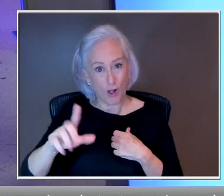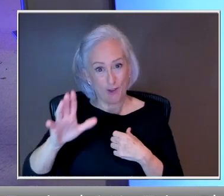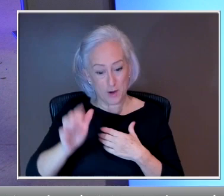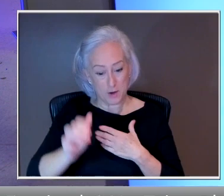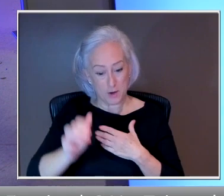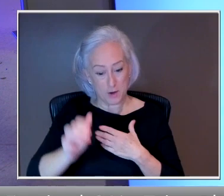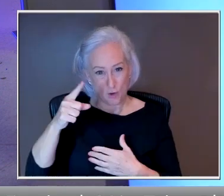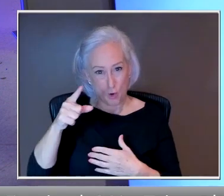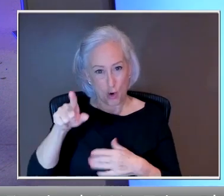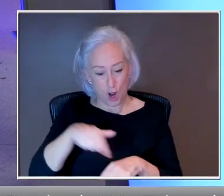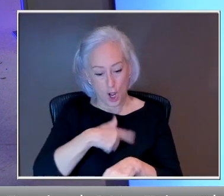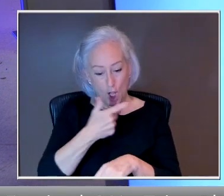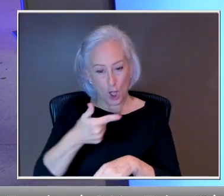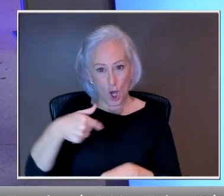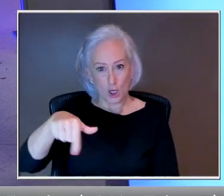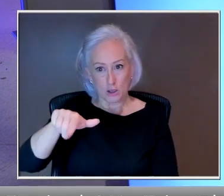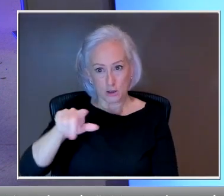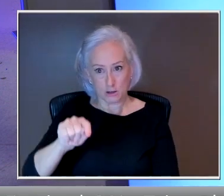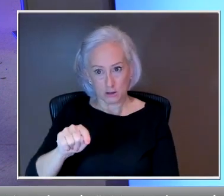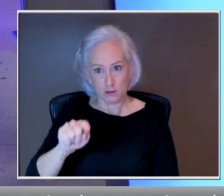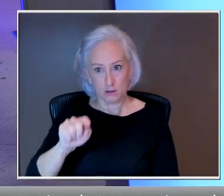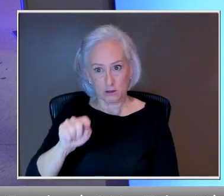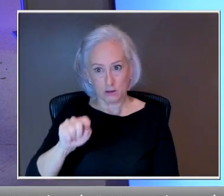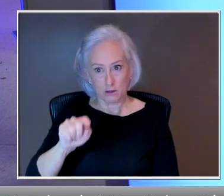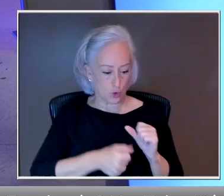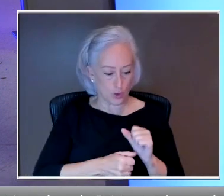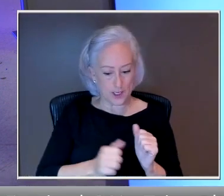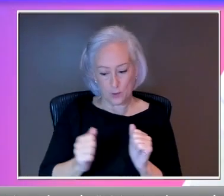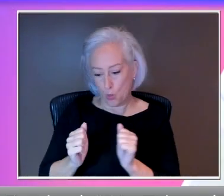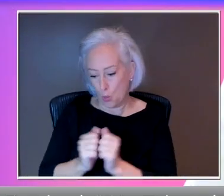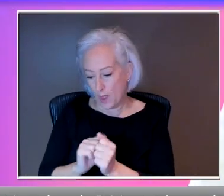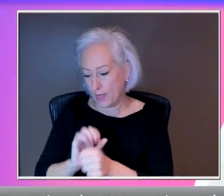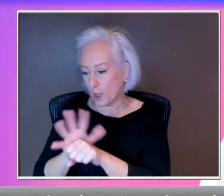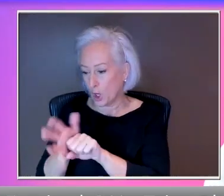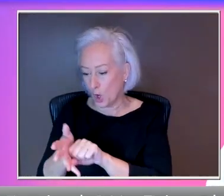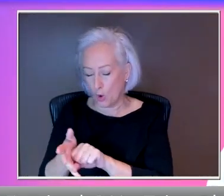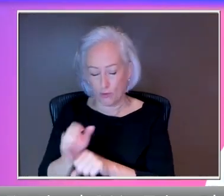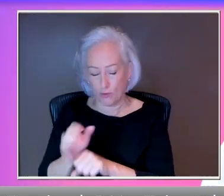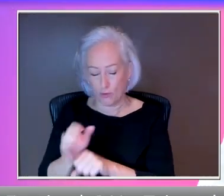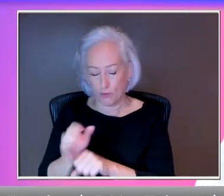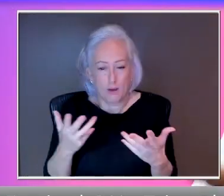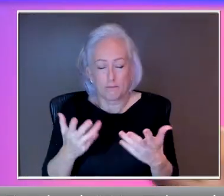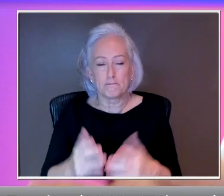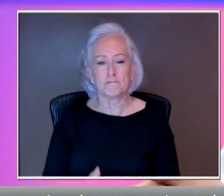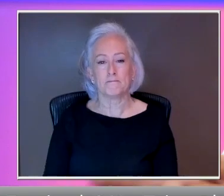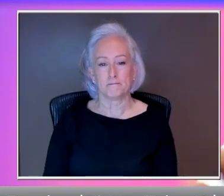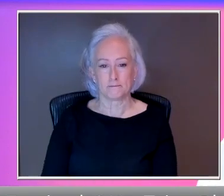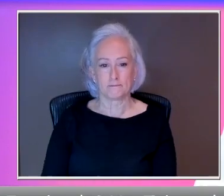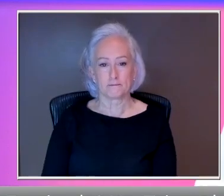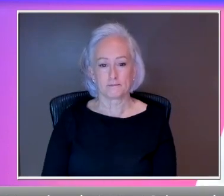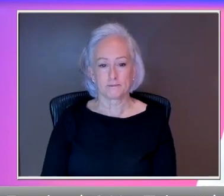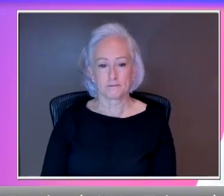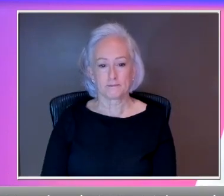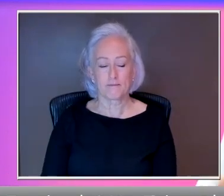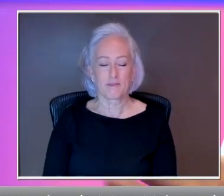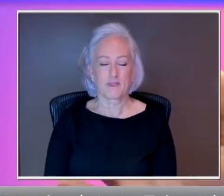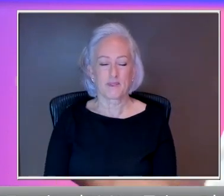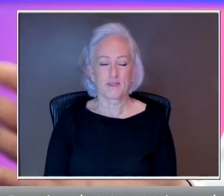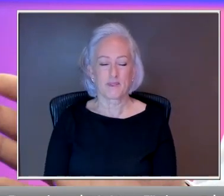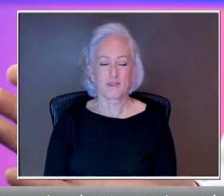with the COVID, or is it just the COVID? Yeah, no, I think that I think it's two separate entities,